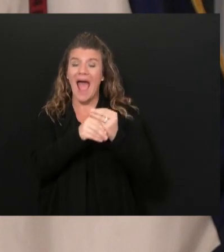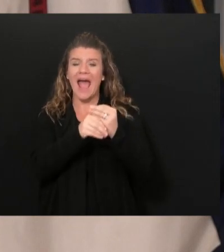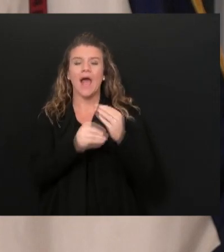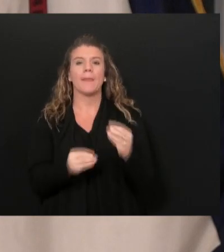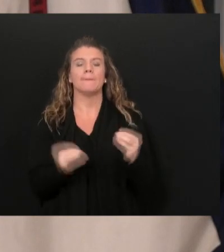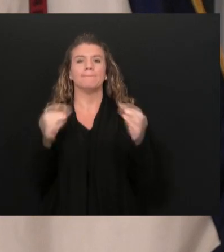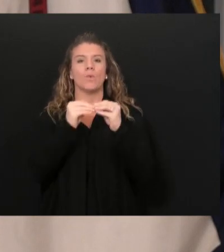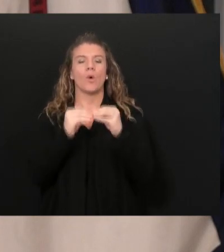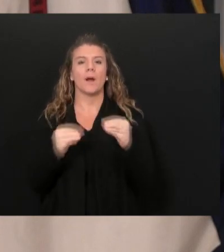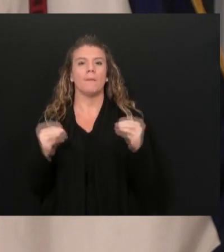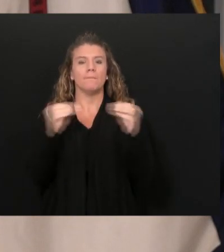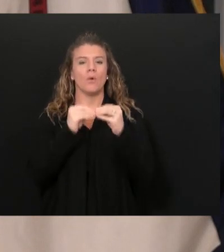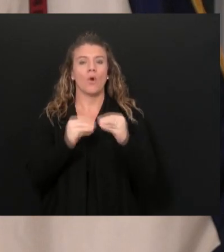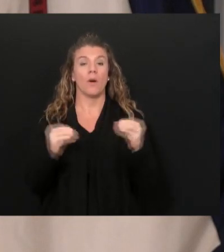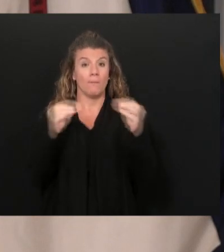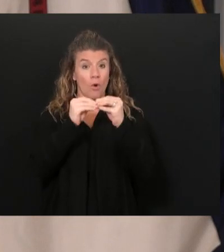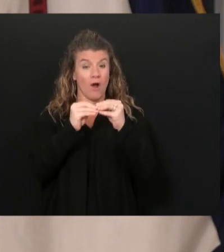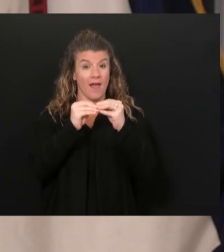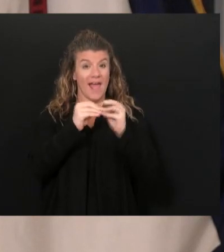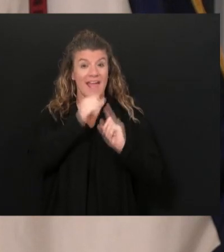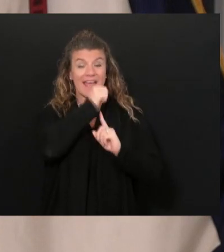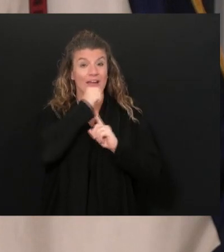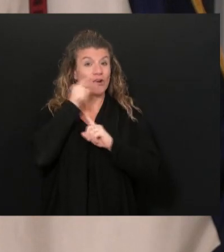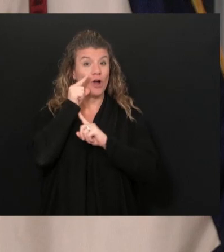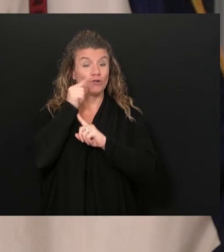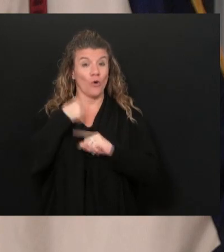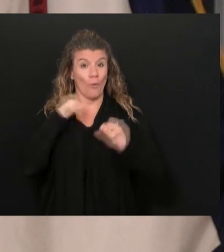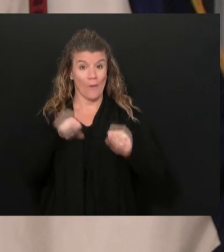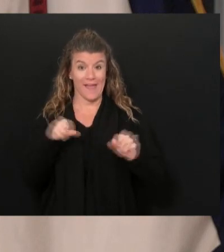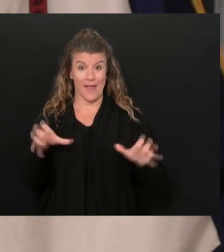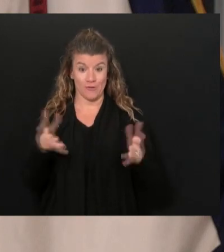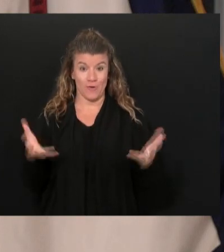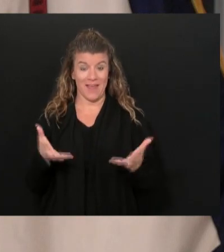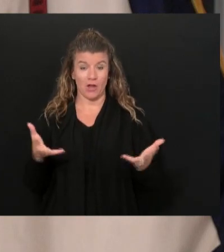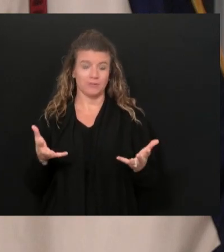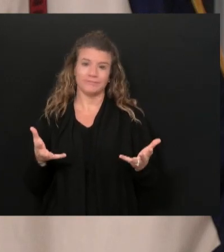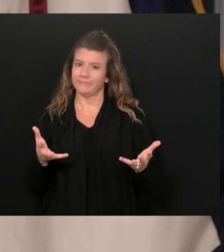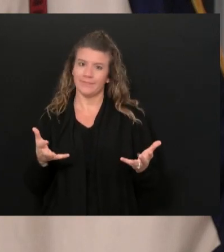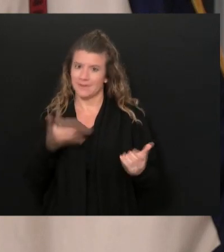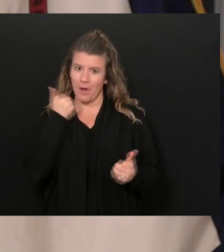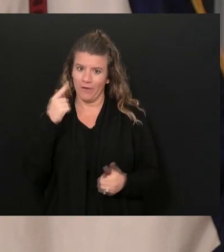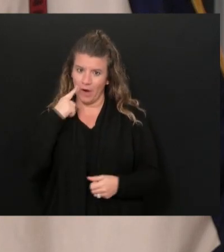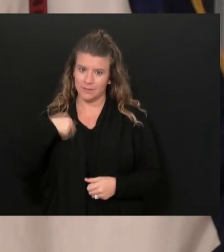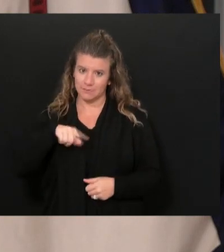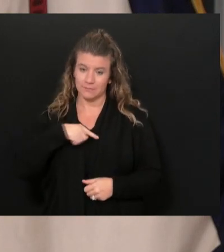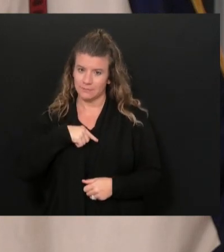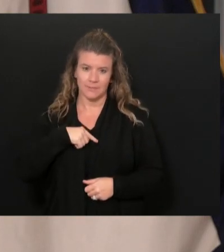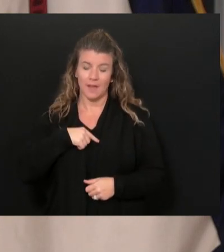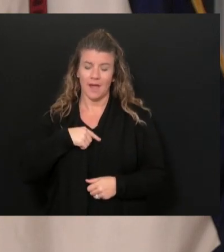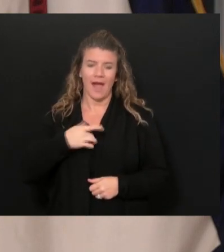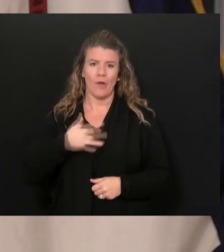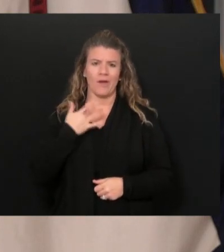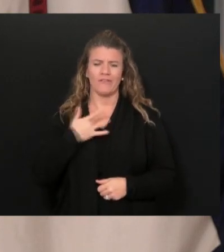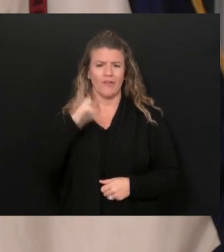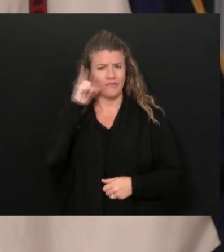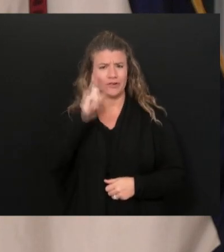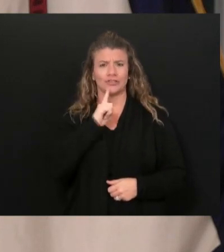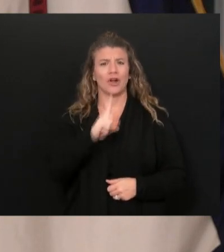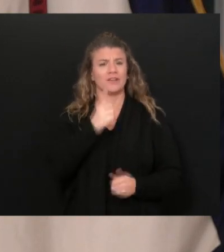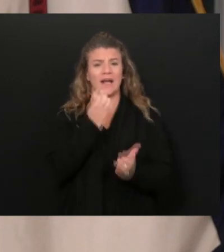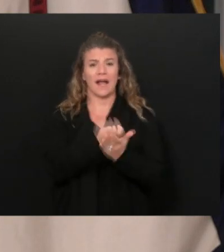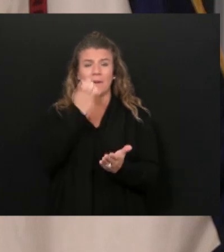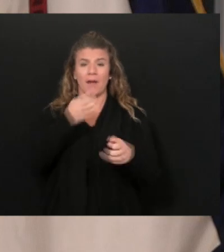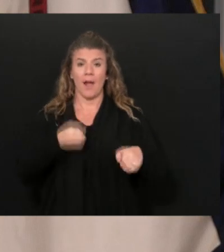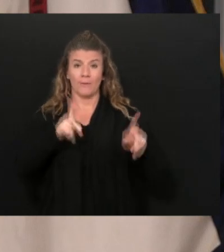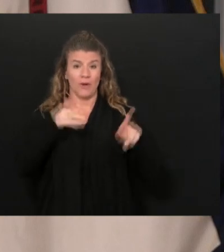and more on the ag side that we can do in West Virginia, the better off we are and everything. I think there's absolute economic